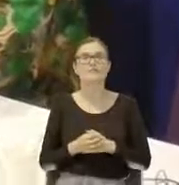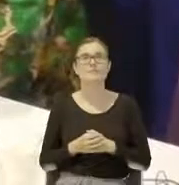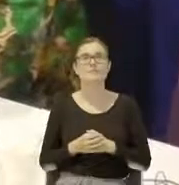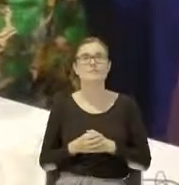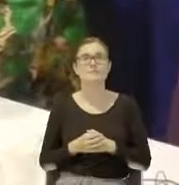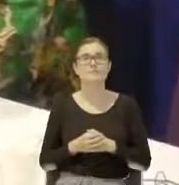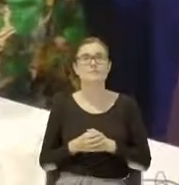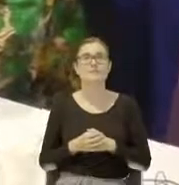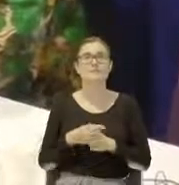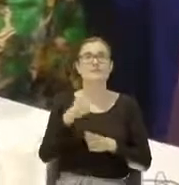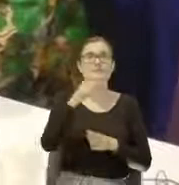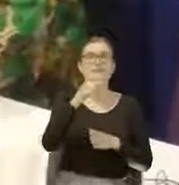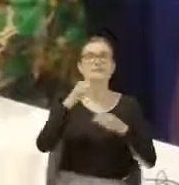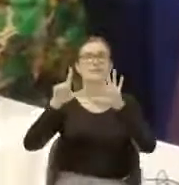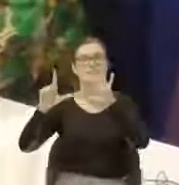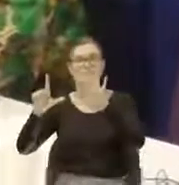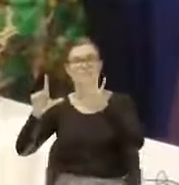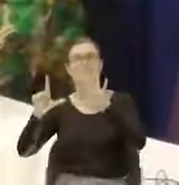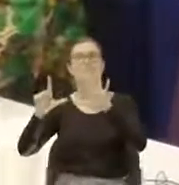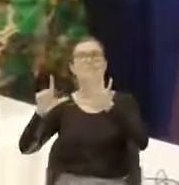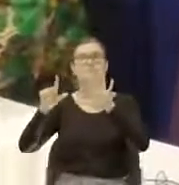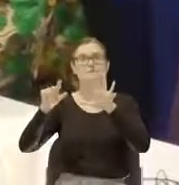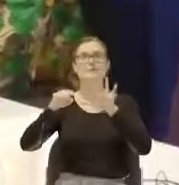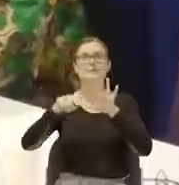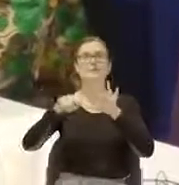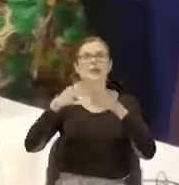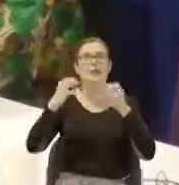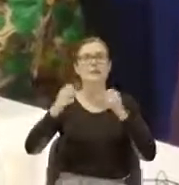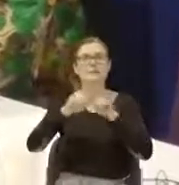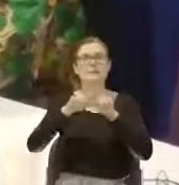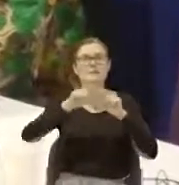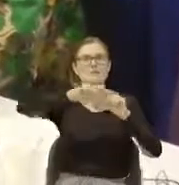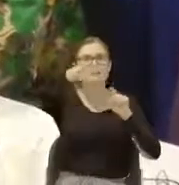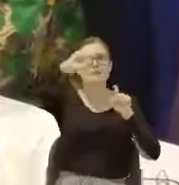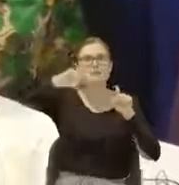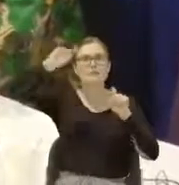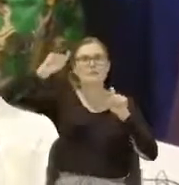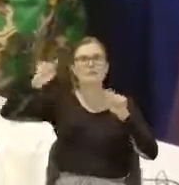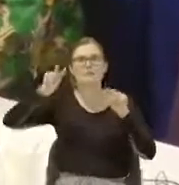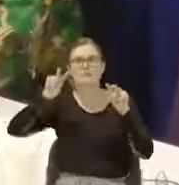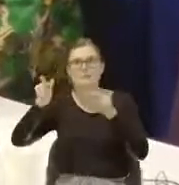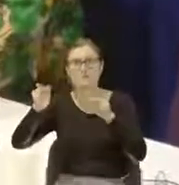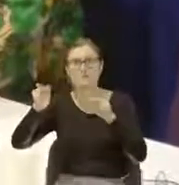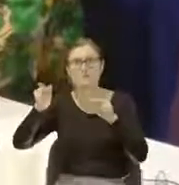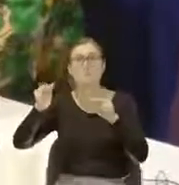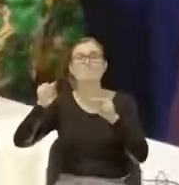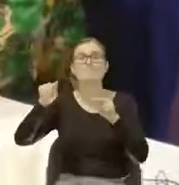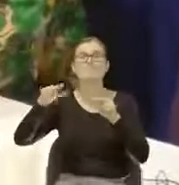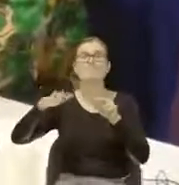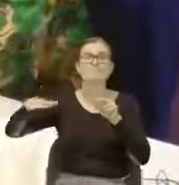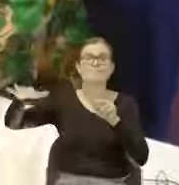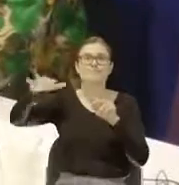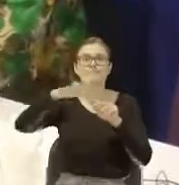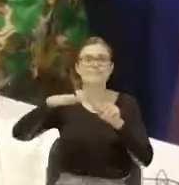three tracks on women in cities. We heard so much about the feminist municipal movement